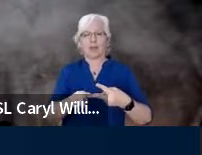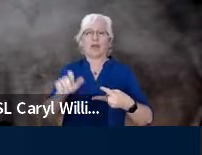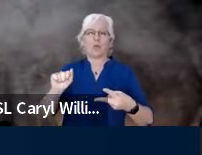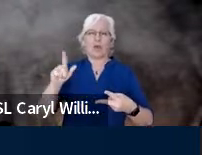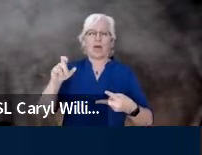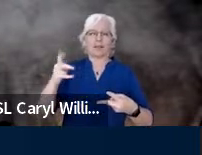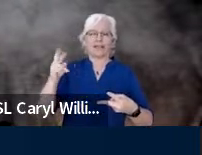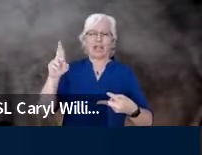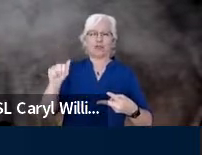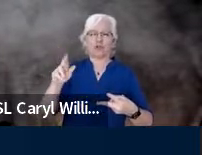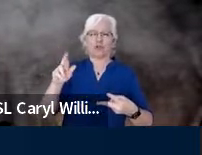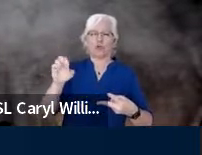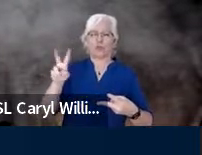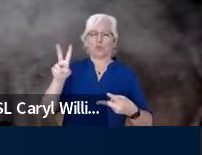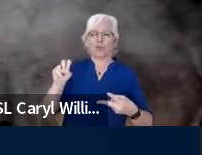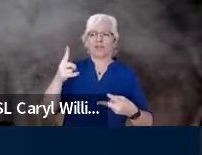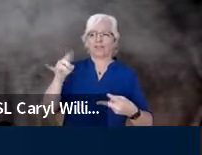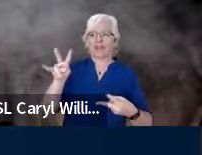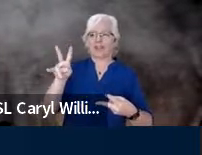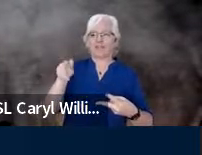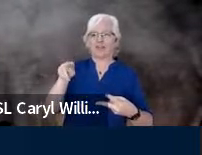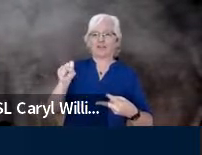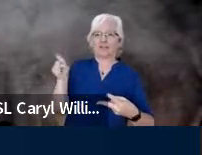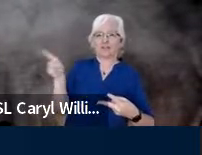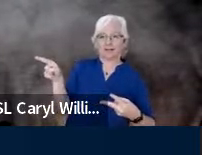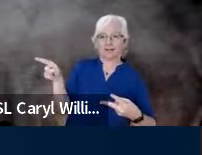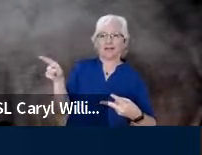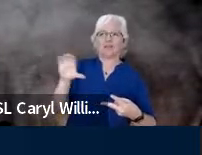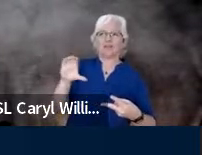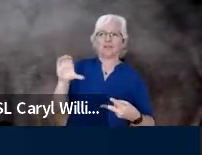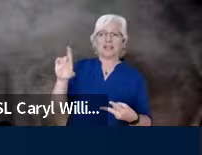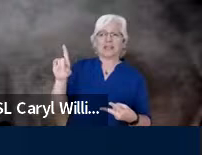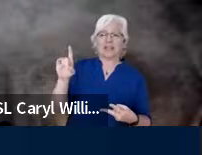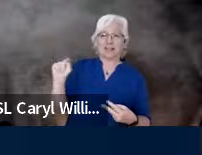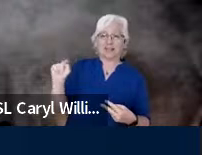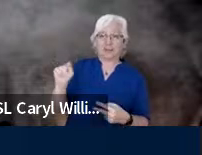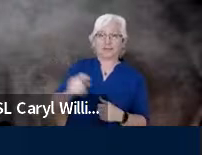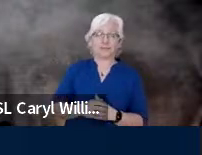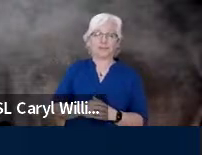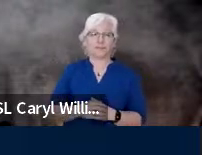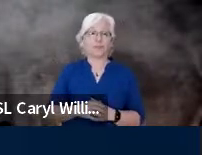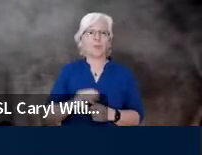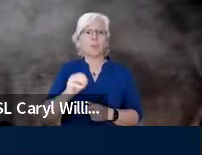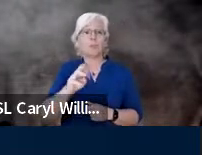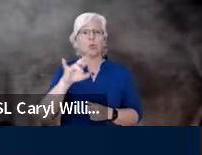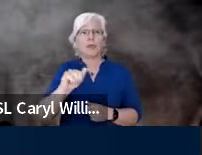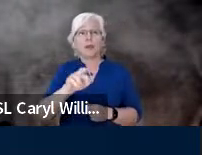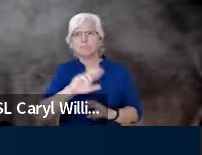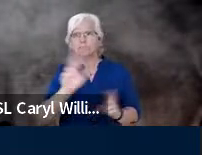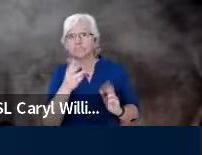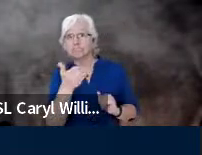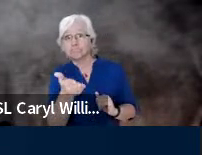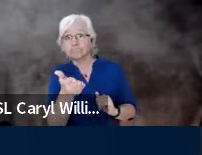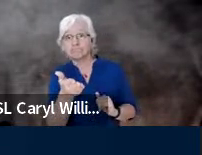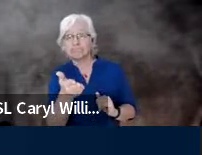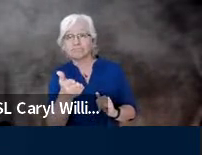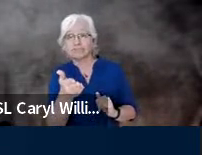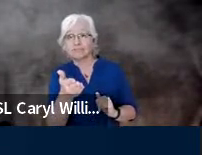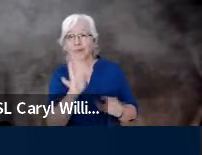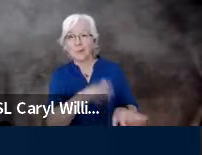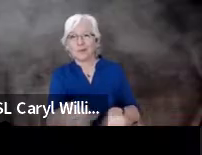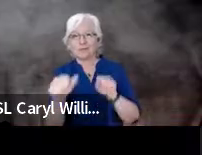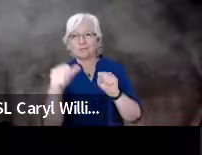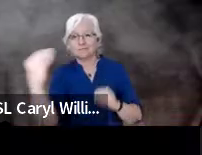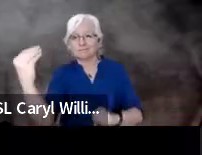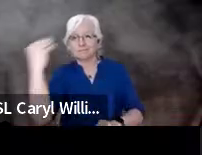Reeve-Gibbons, President and CEO of CDT. Maria, if you're on board, perhaps you can take the camera